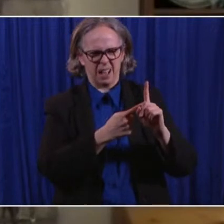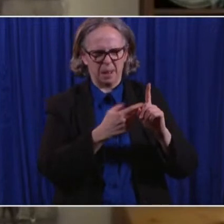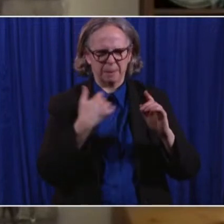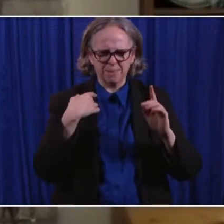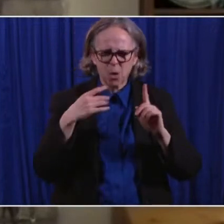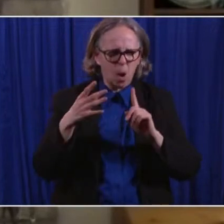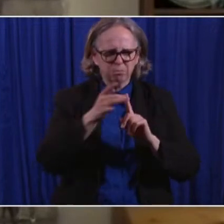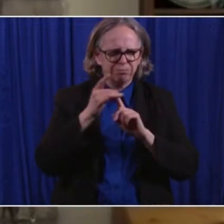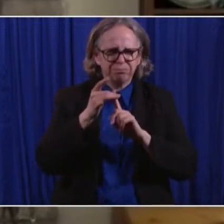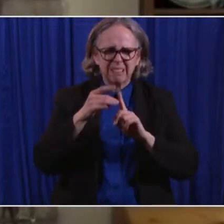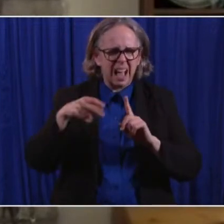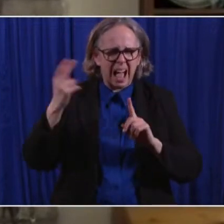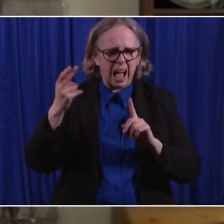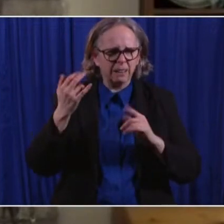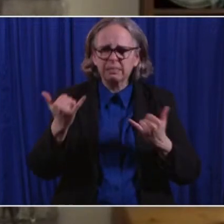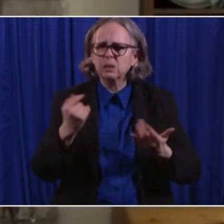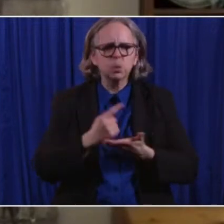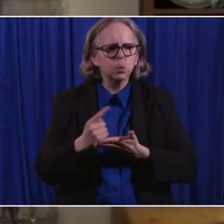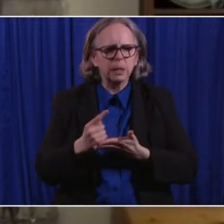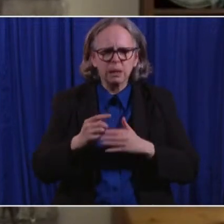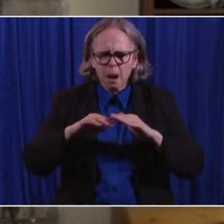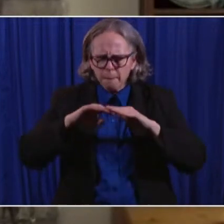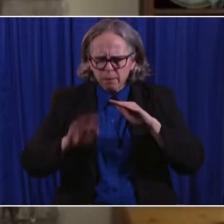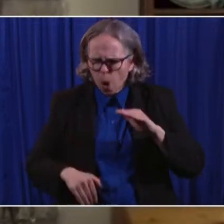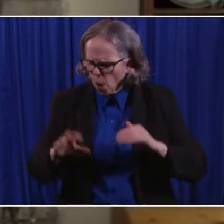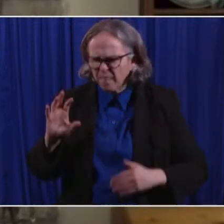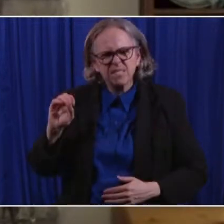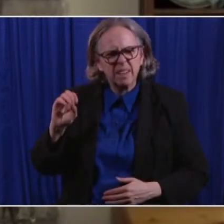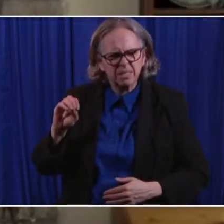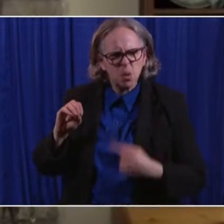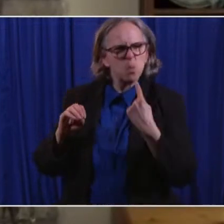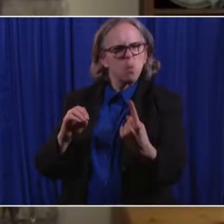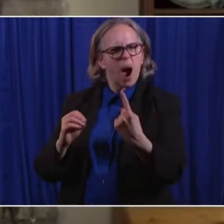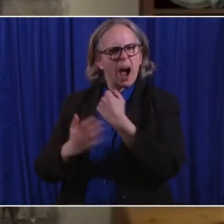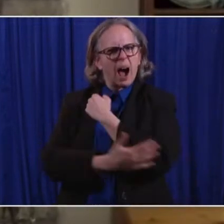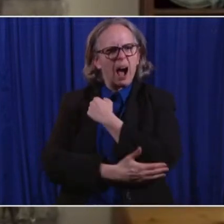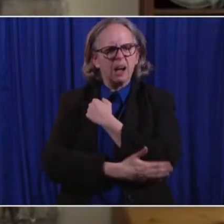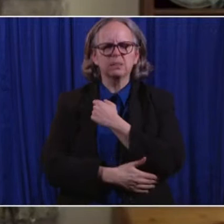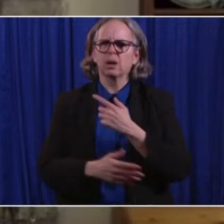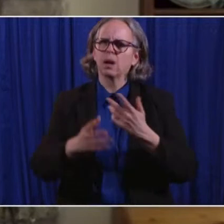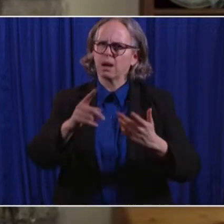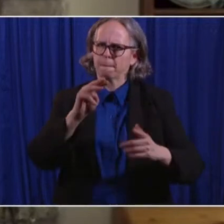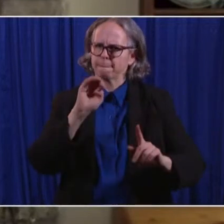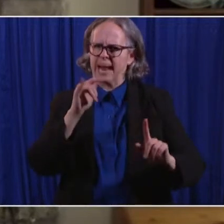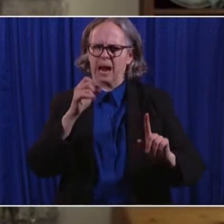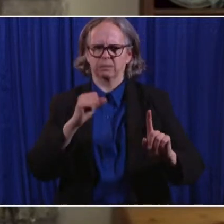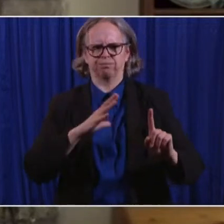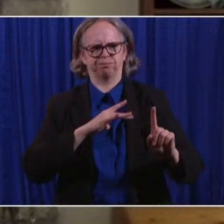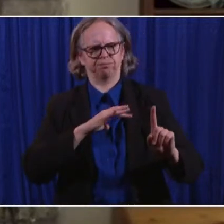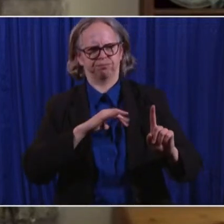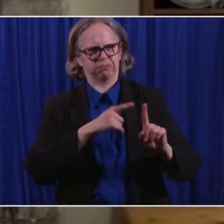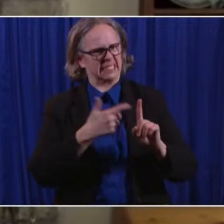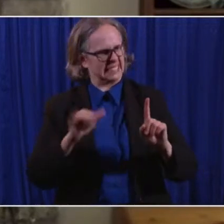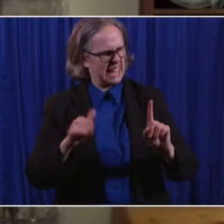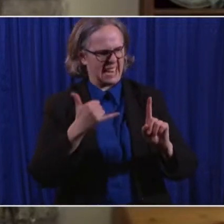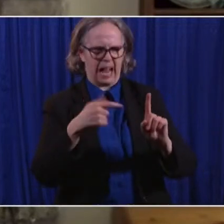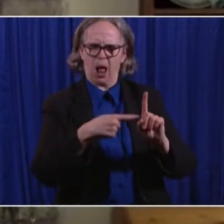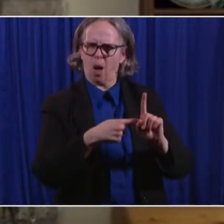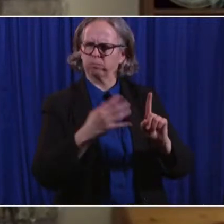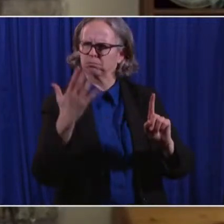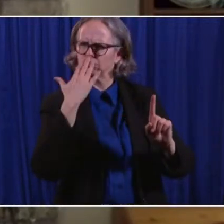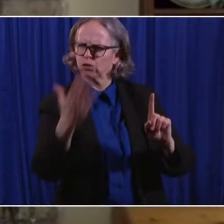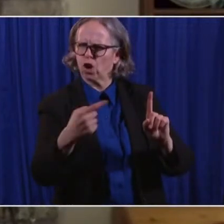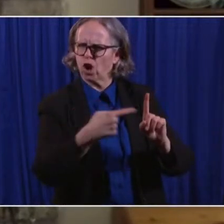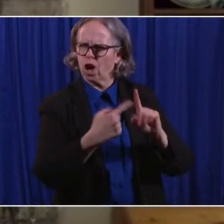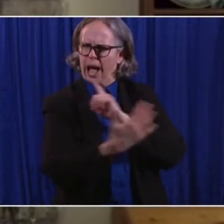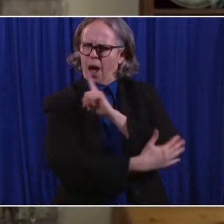50, which means they no longer meet the cases per capita indicator at all and are now at yellow. We do have a bit of